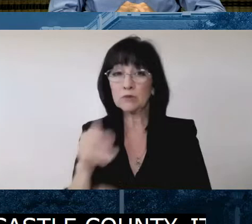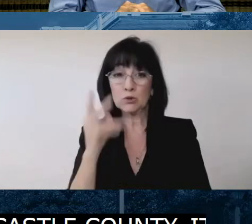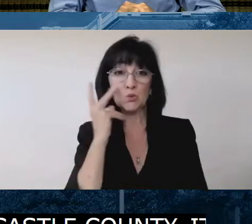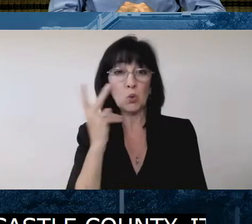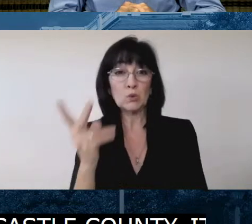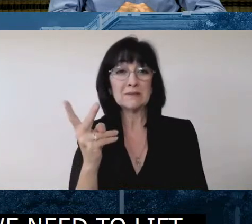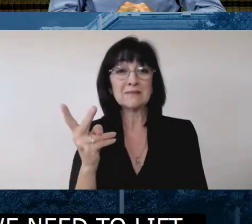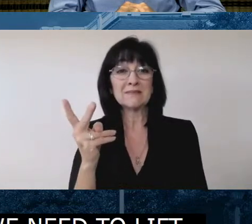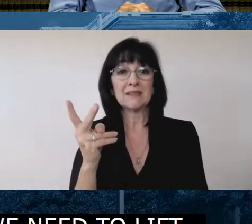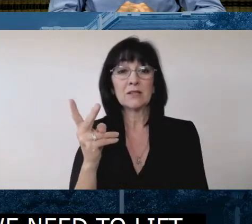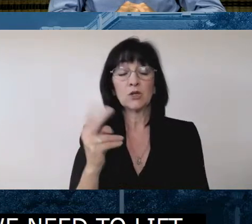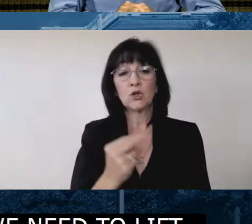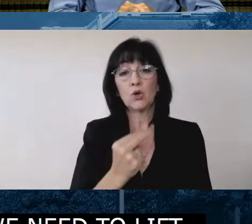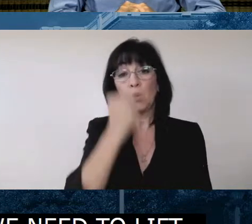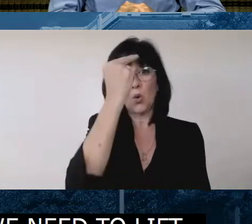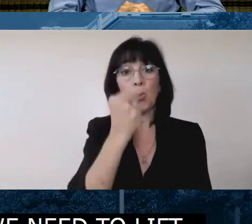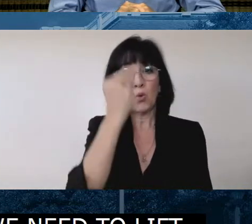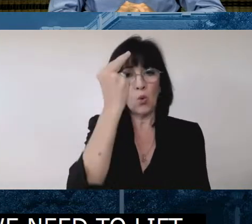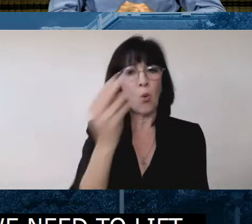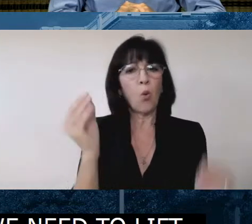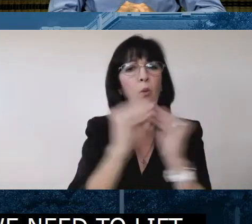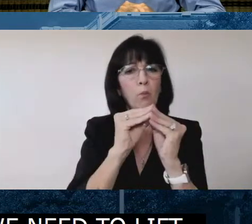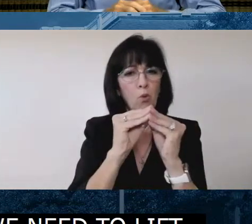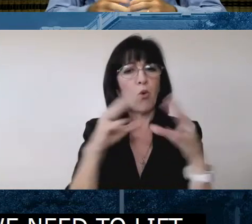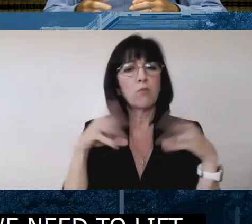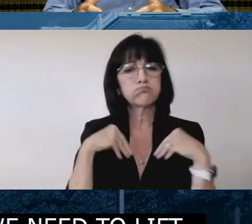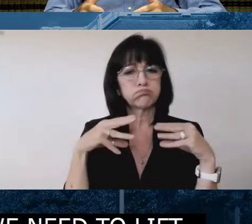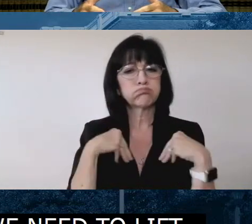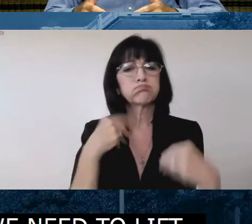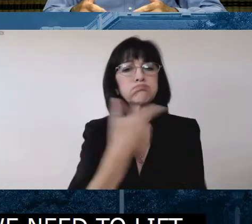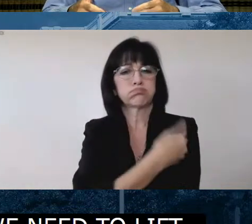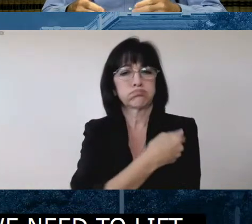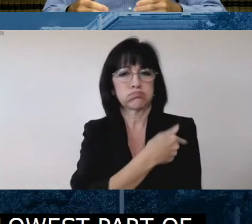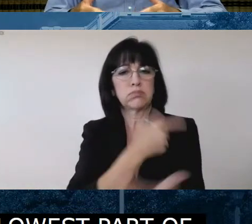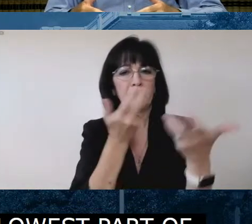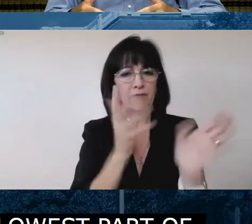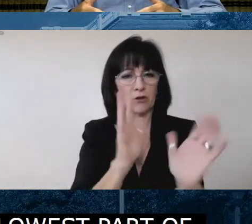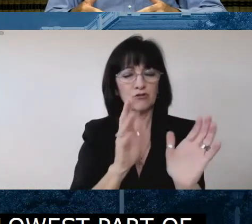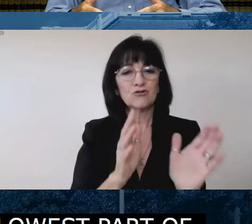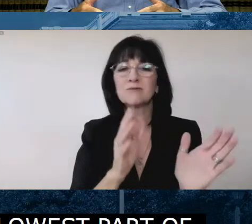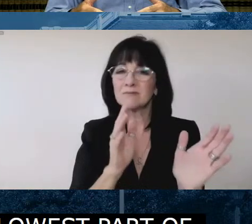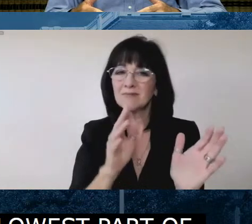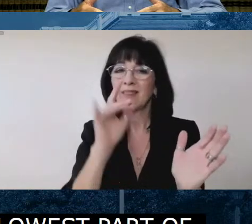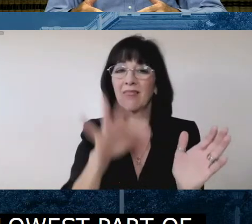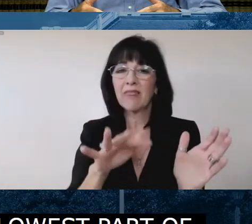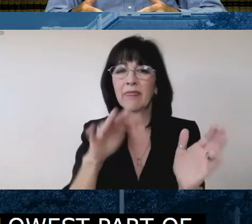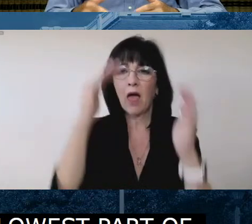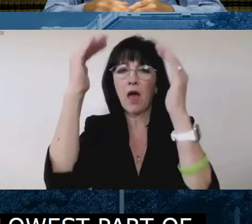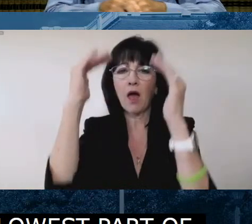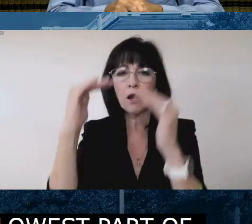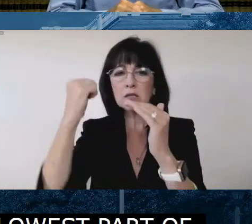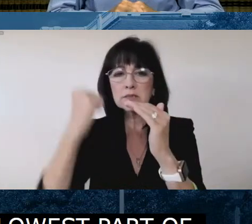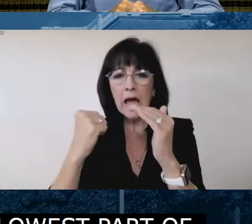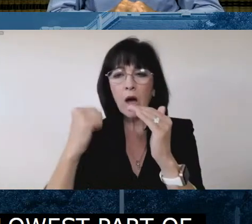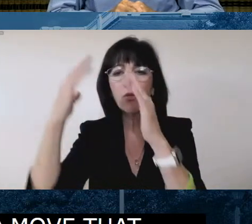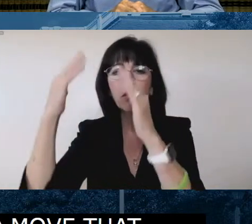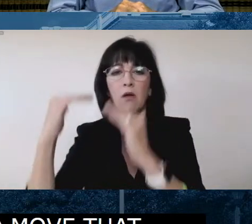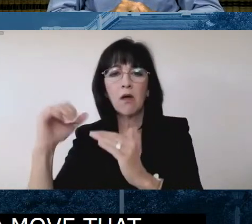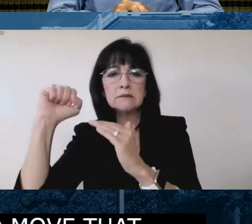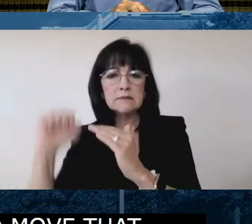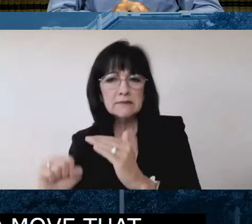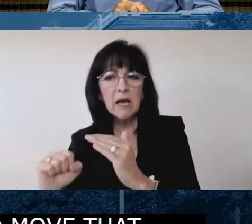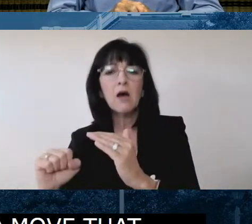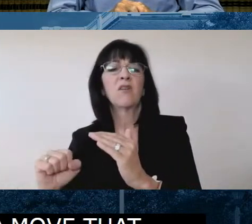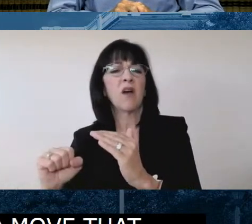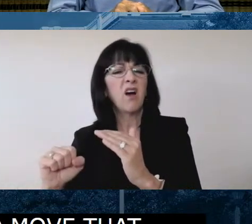to vaccinate upstate, and move that number up. That number is just a percentage, almost 2 percentage points lower